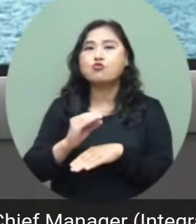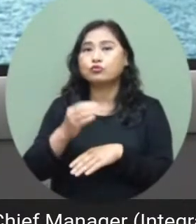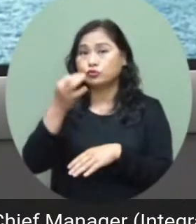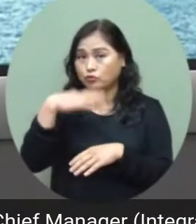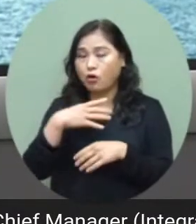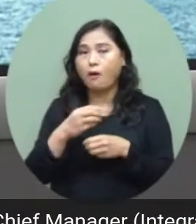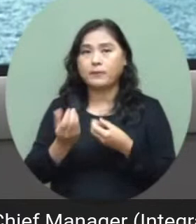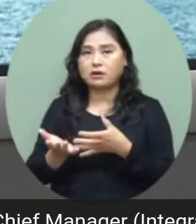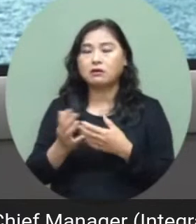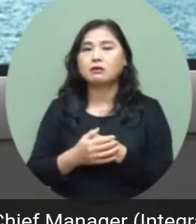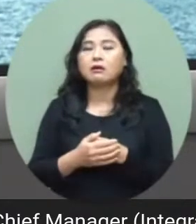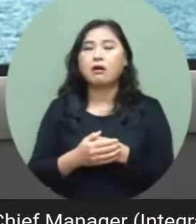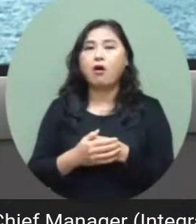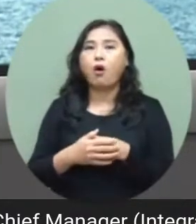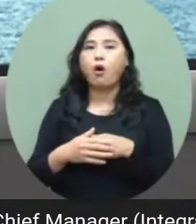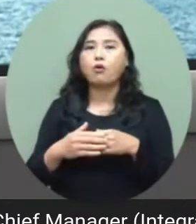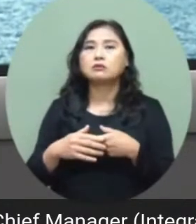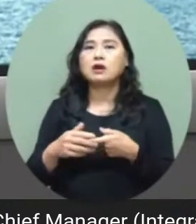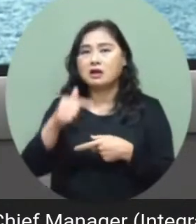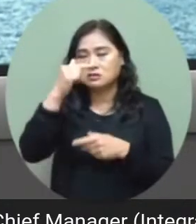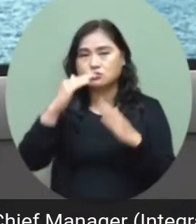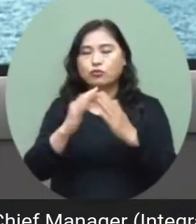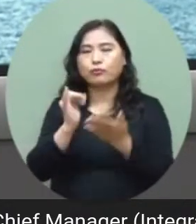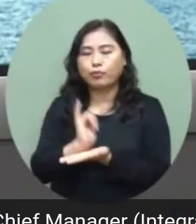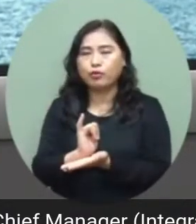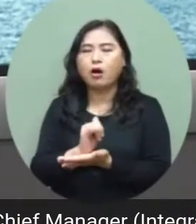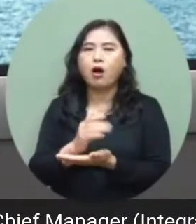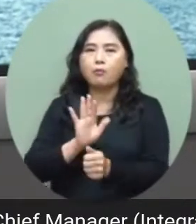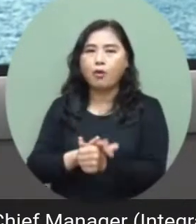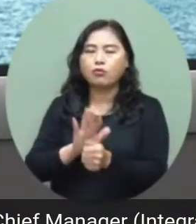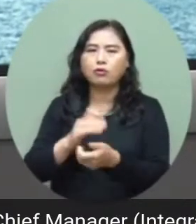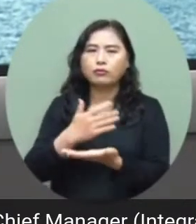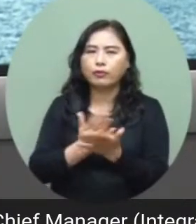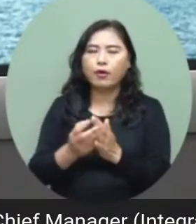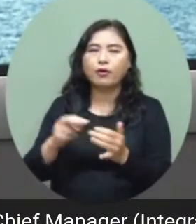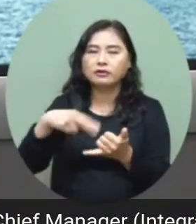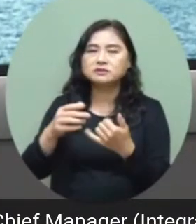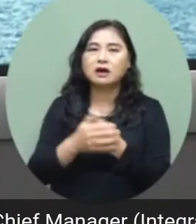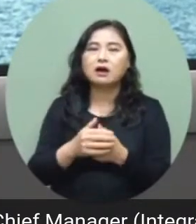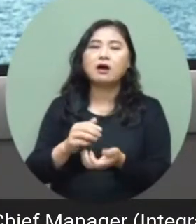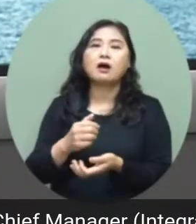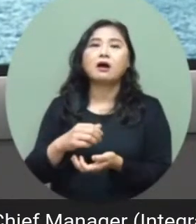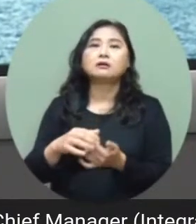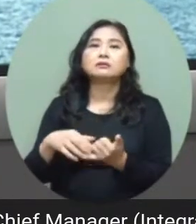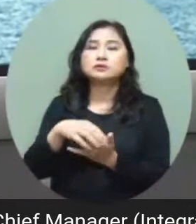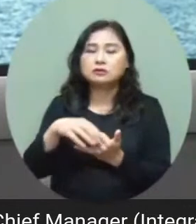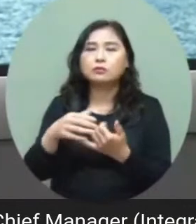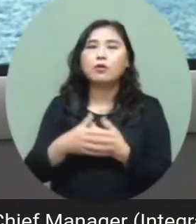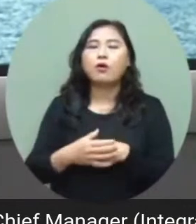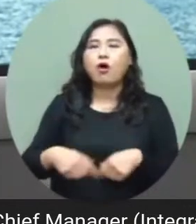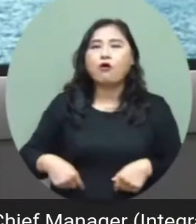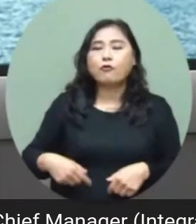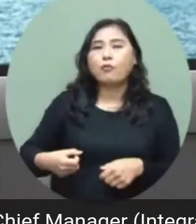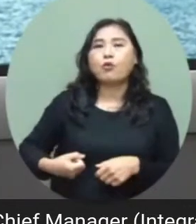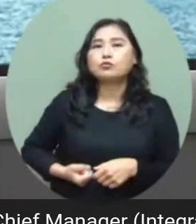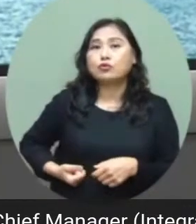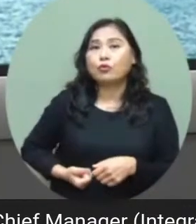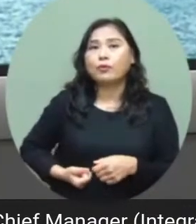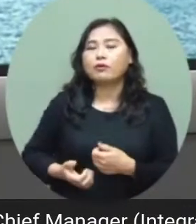prescribed antibiotics as well as steroid, and he